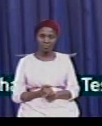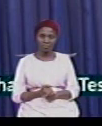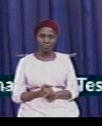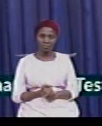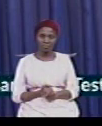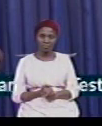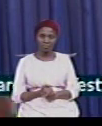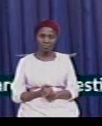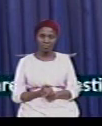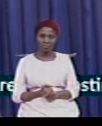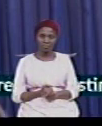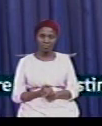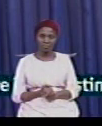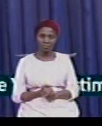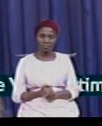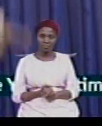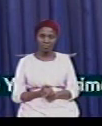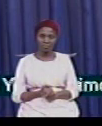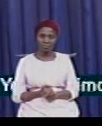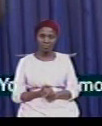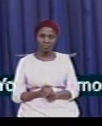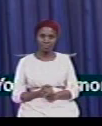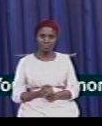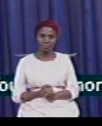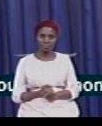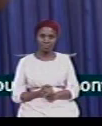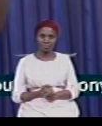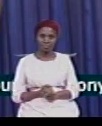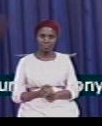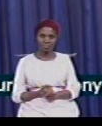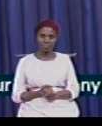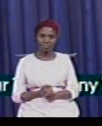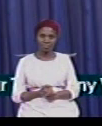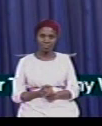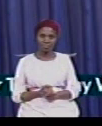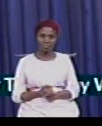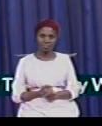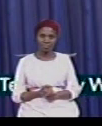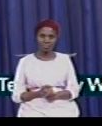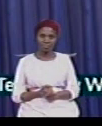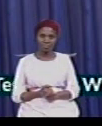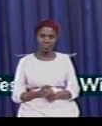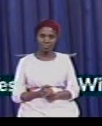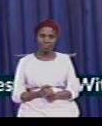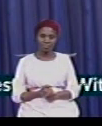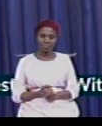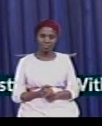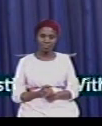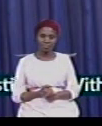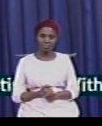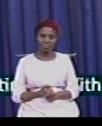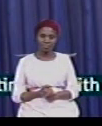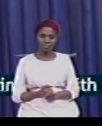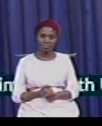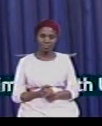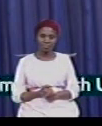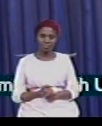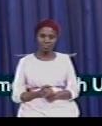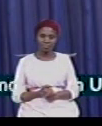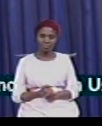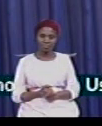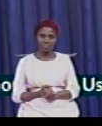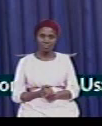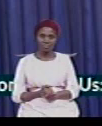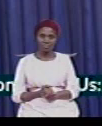da me sole. Me 83. Me to me near me Saturday. Me to me near dempo. And so message nu kodu starting the message nu me ji tu